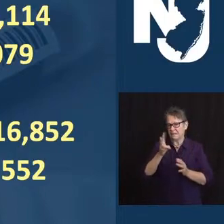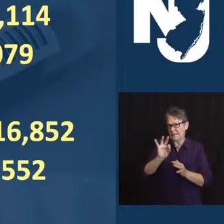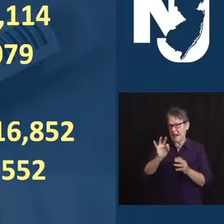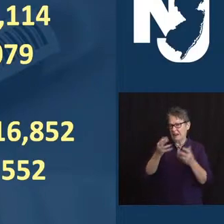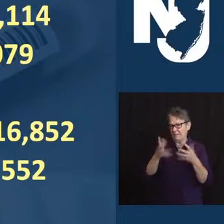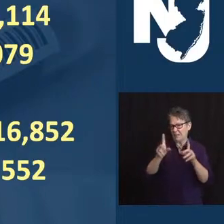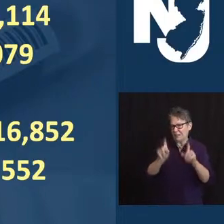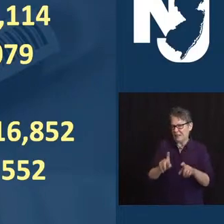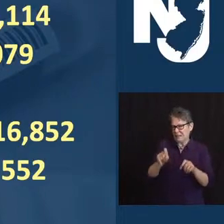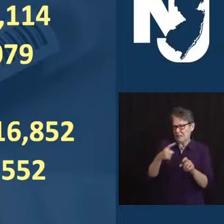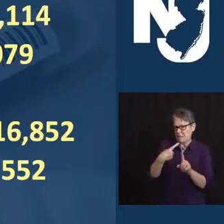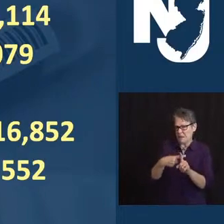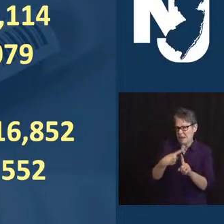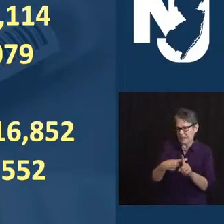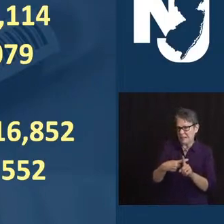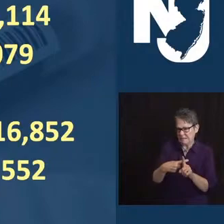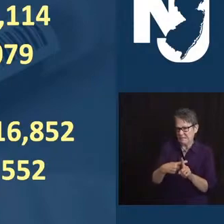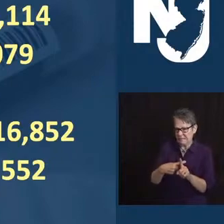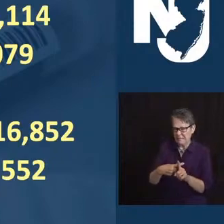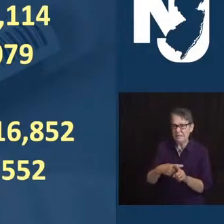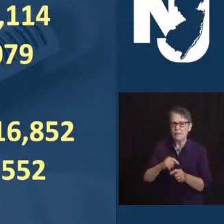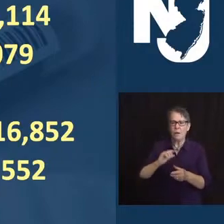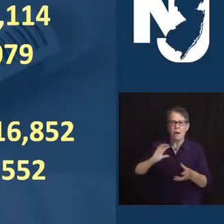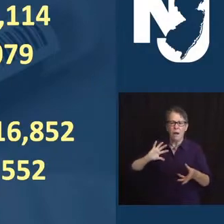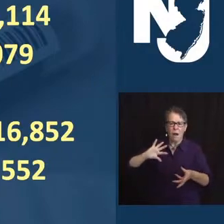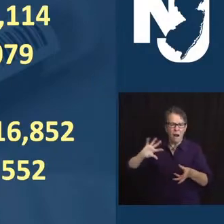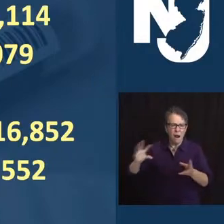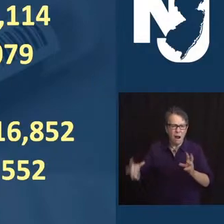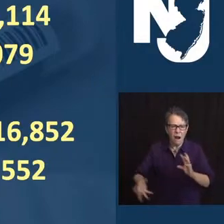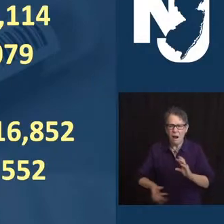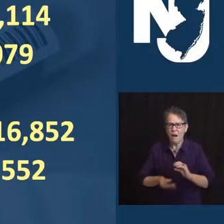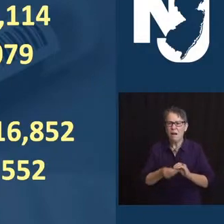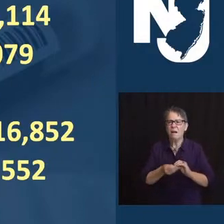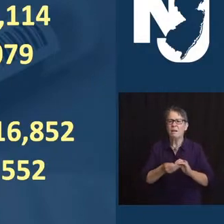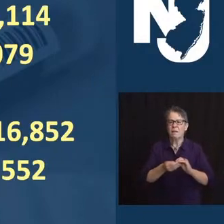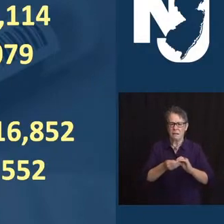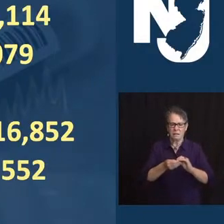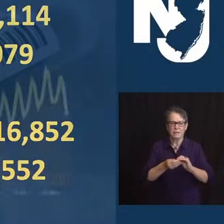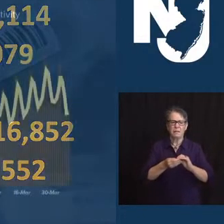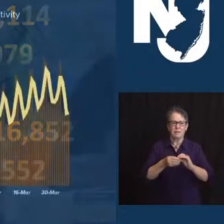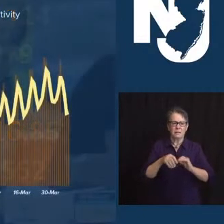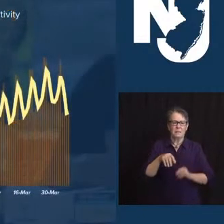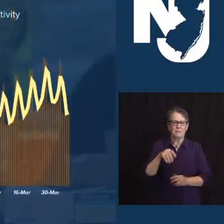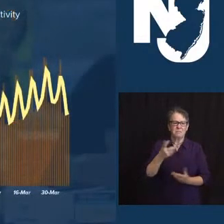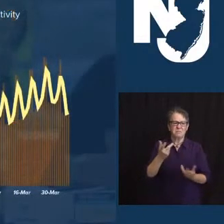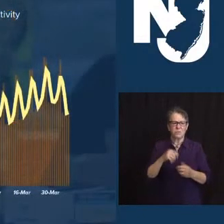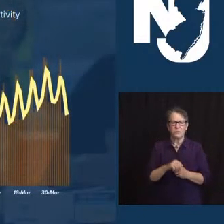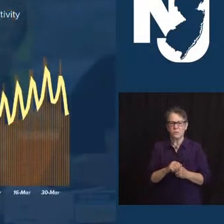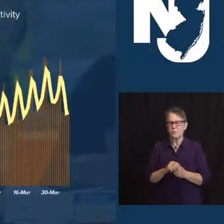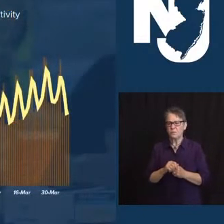combined for 2,631 positives. Positivity rate for the